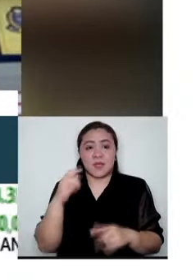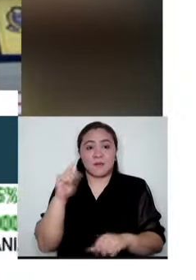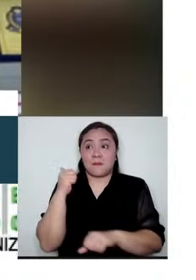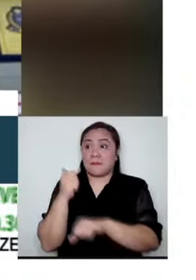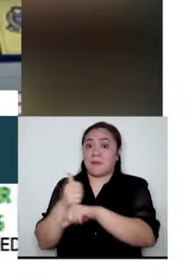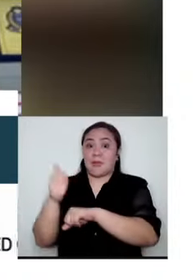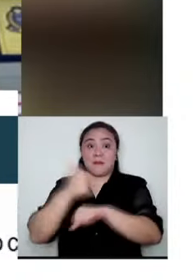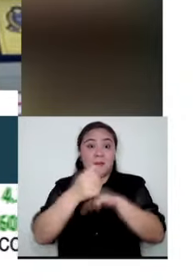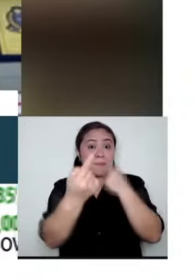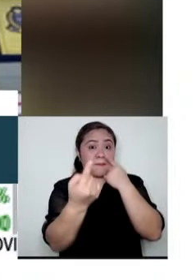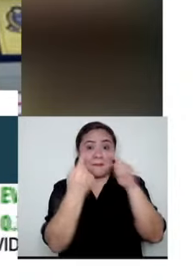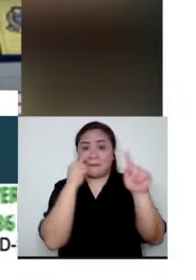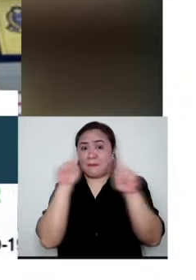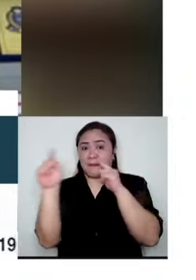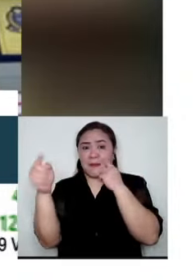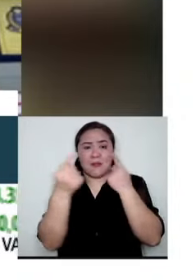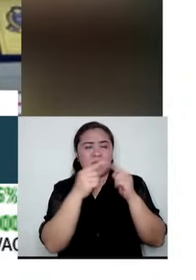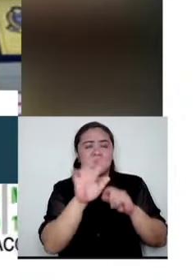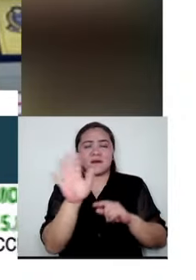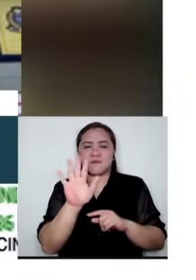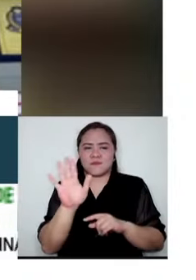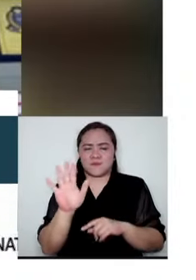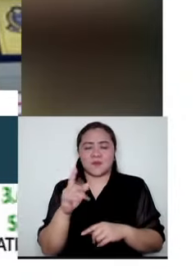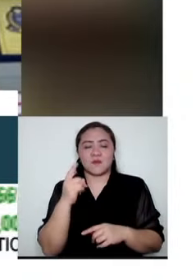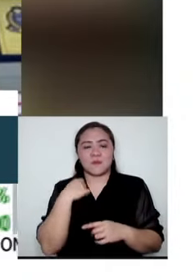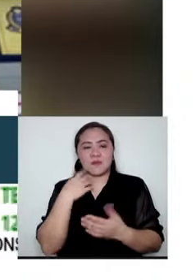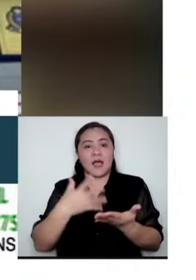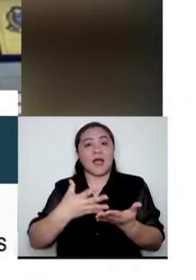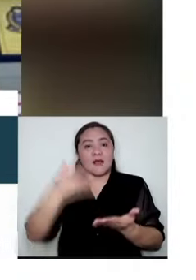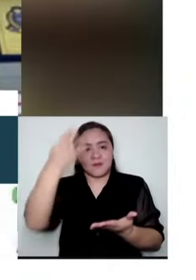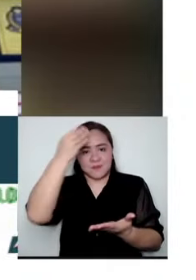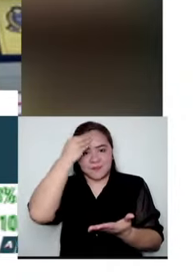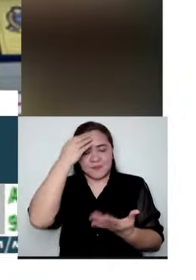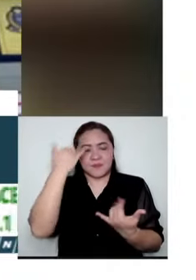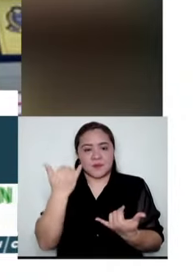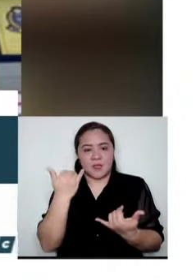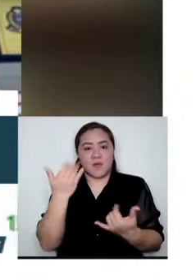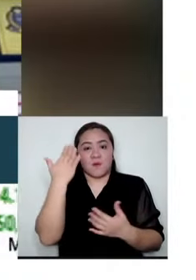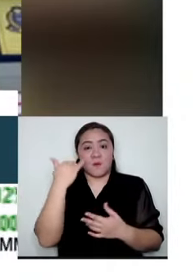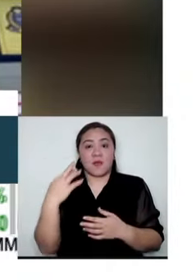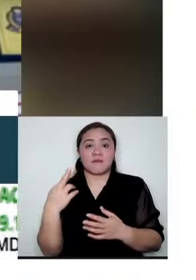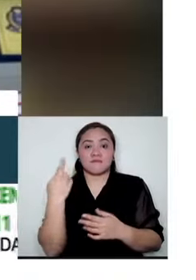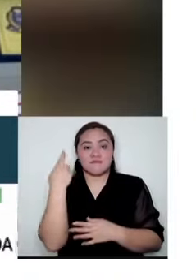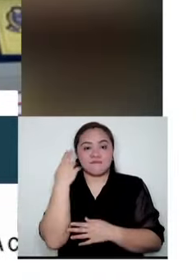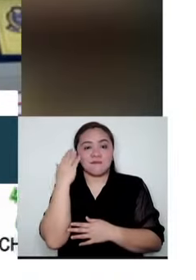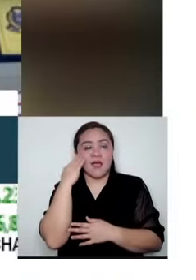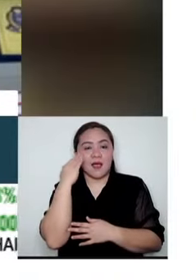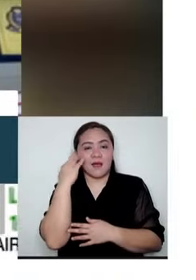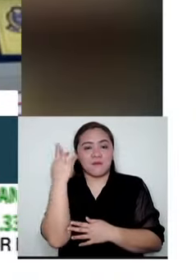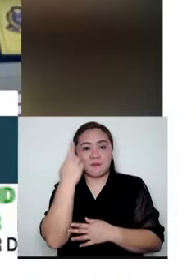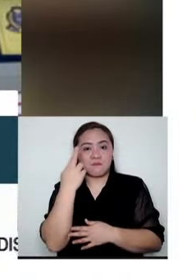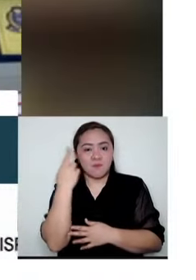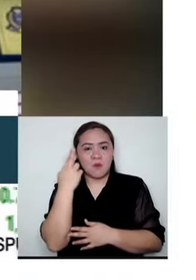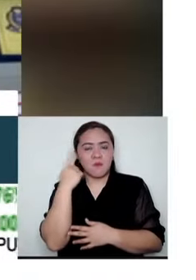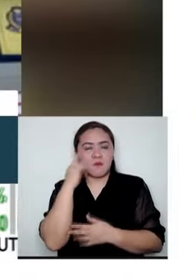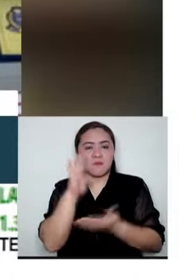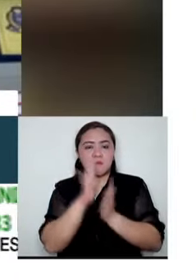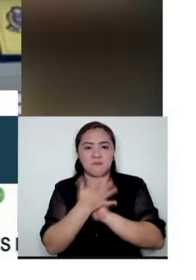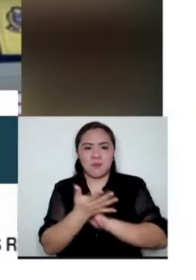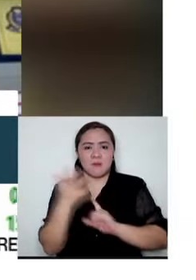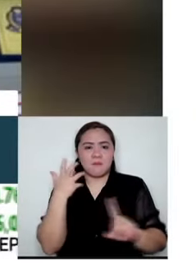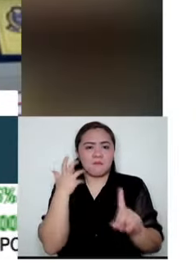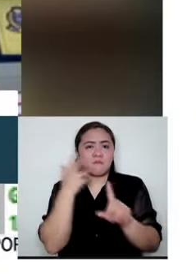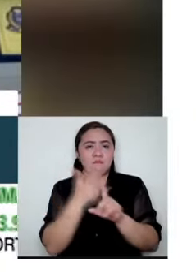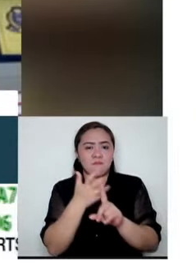other and look forward to a more reasonable implementation of appropriate systems for